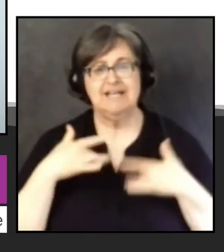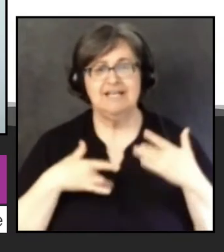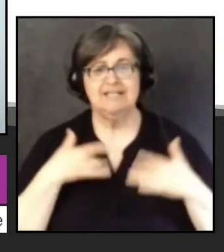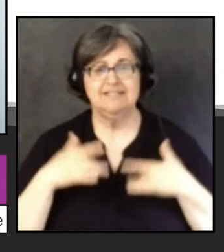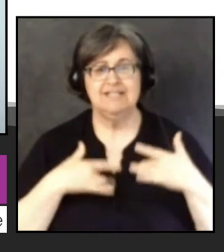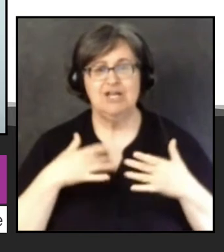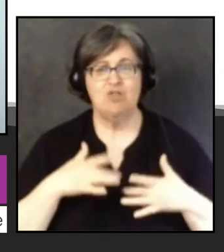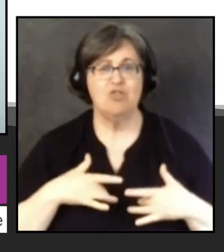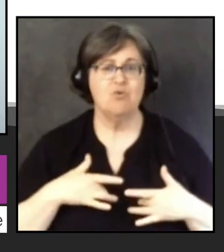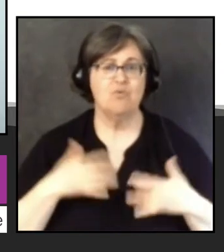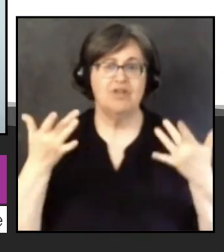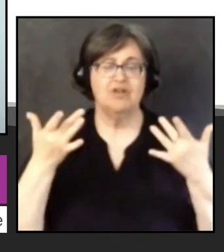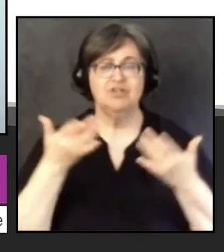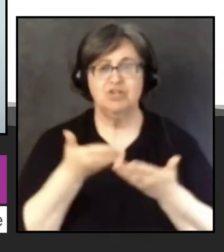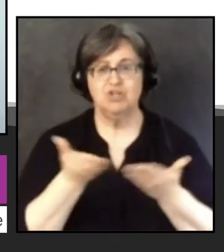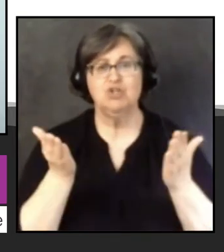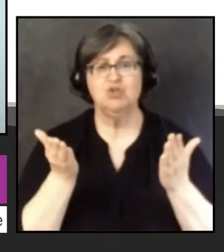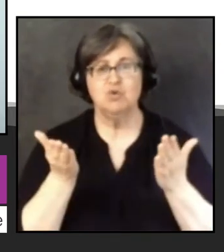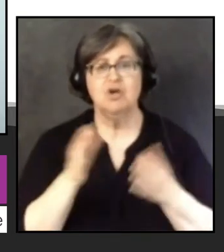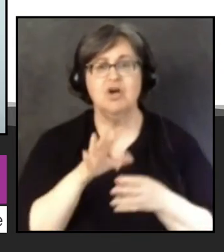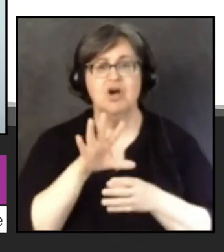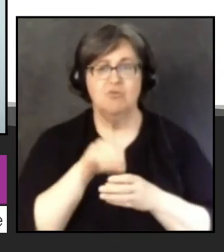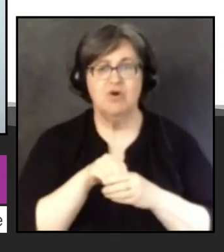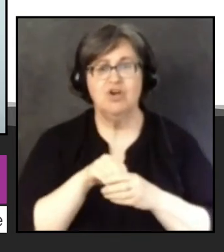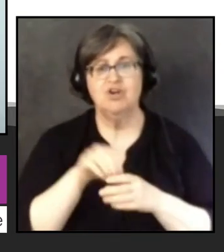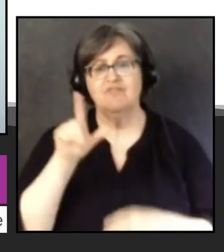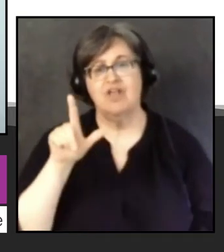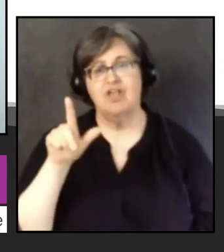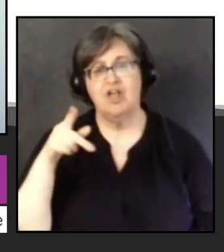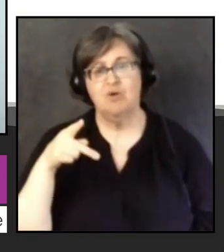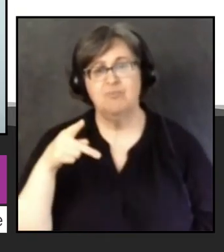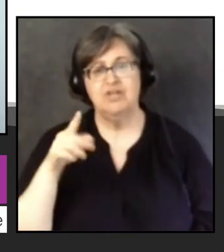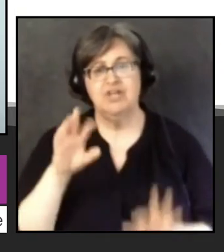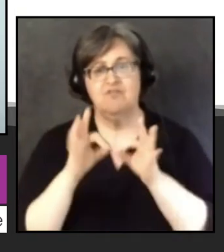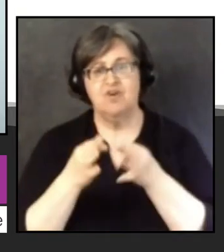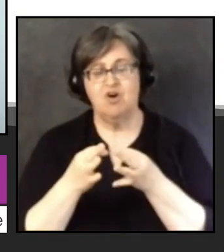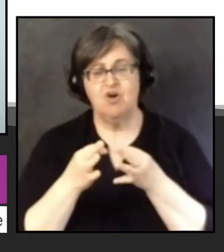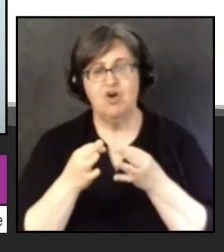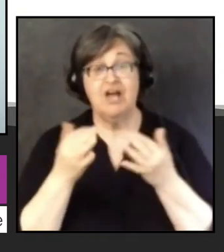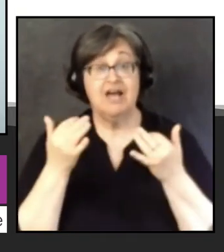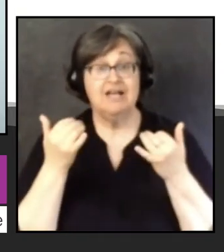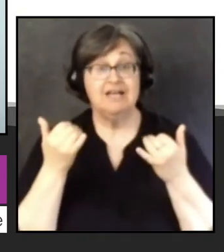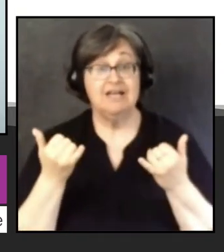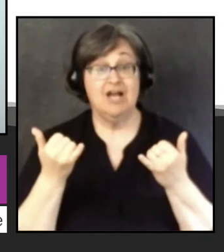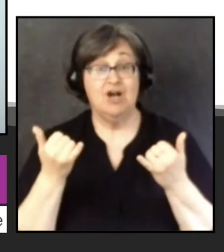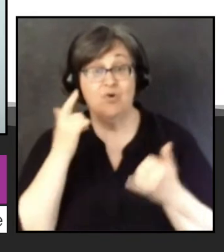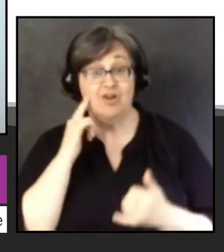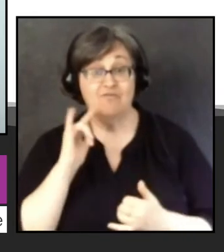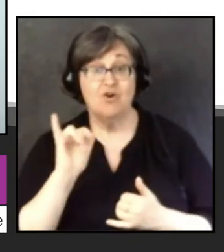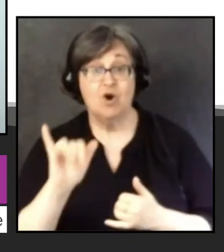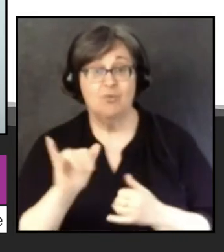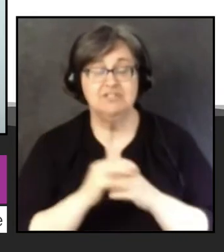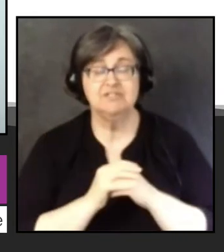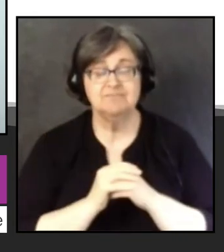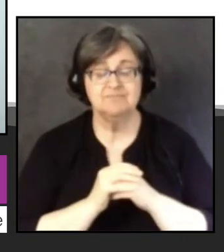and thrilled that you are part of the LP family for now and for always.